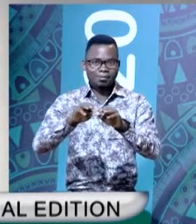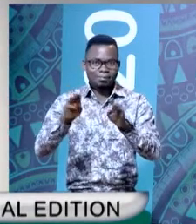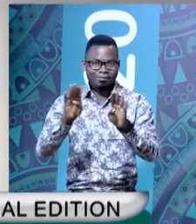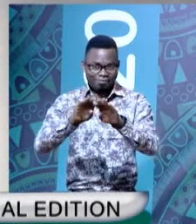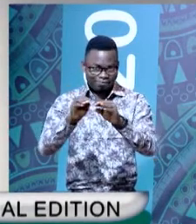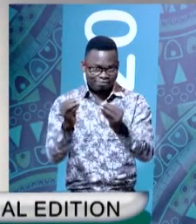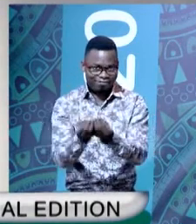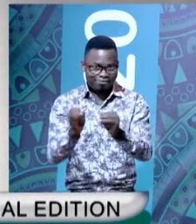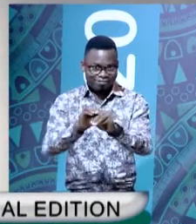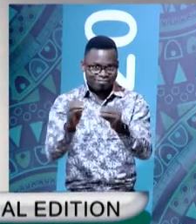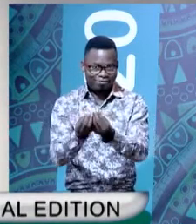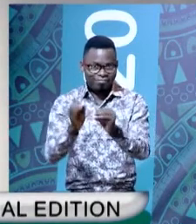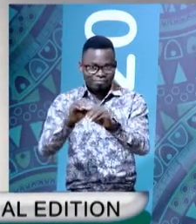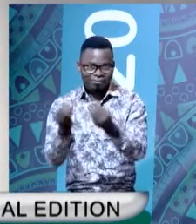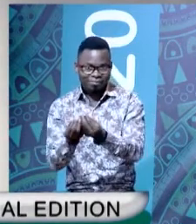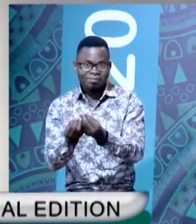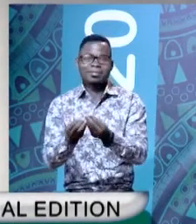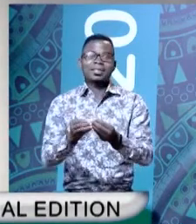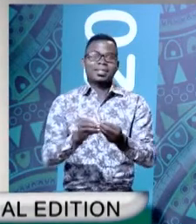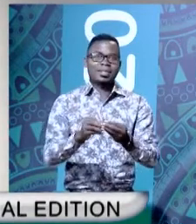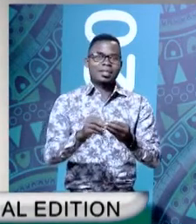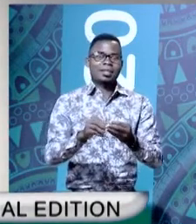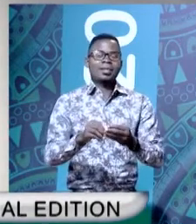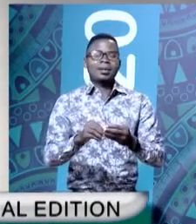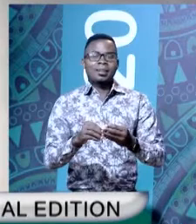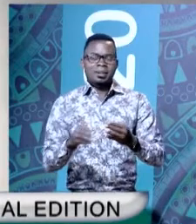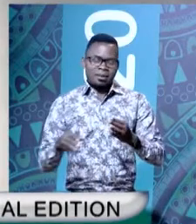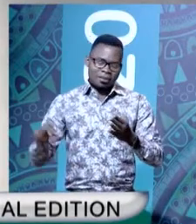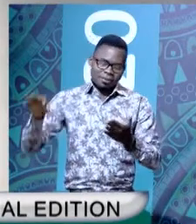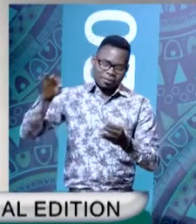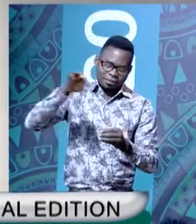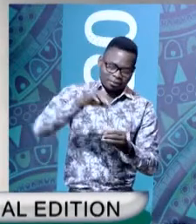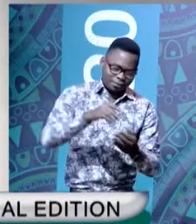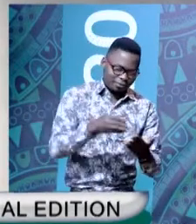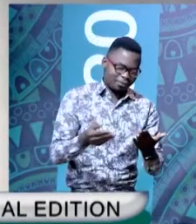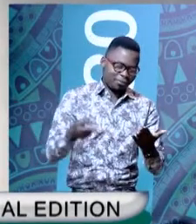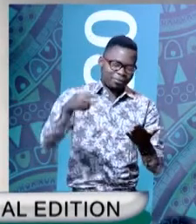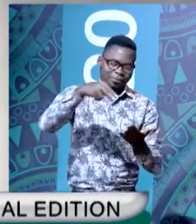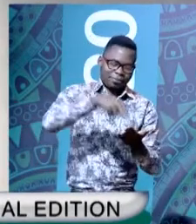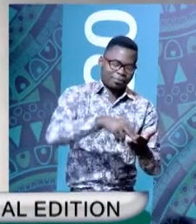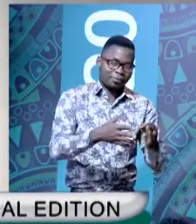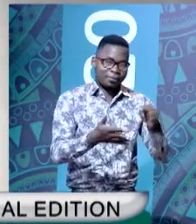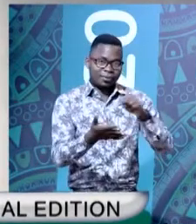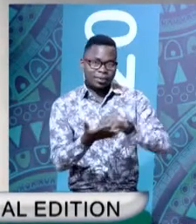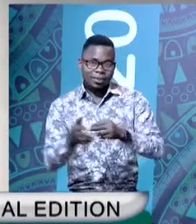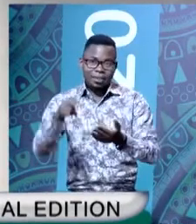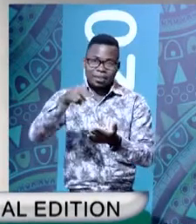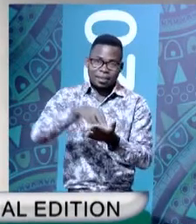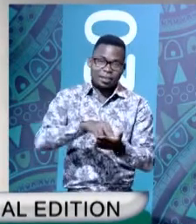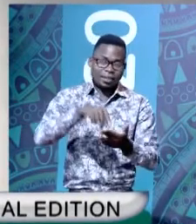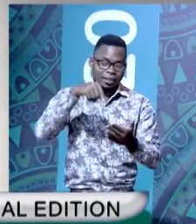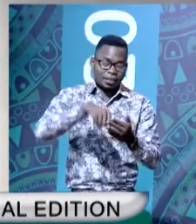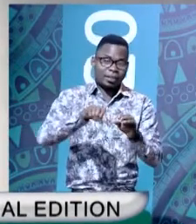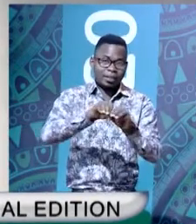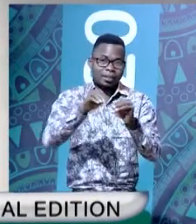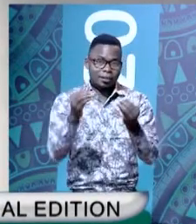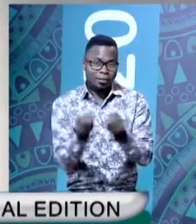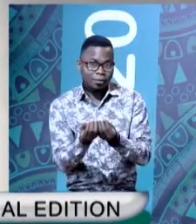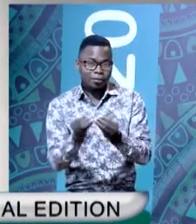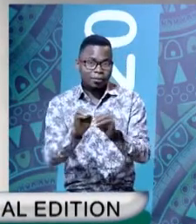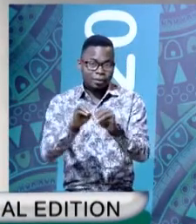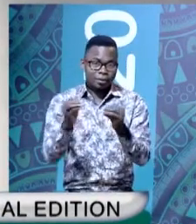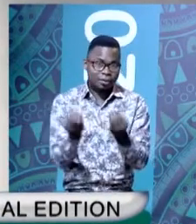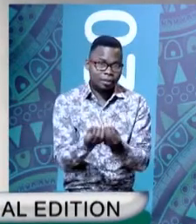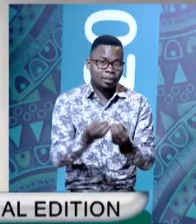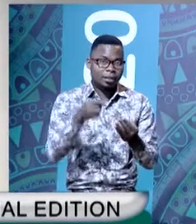11 airplanes and really reinvigorated. So with President Magufuli in office and under his leadership,